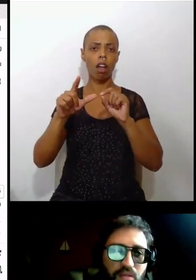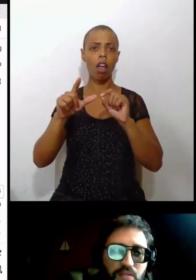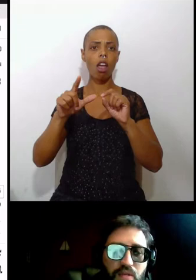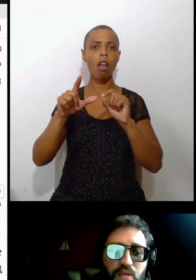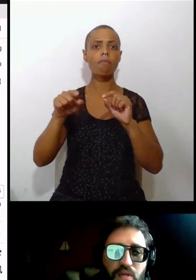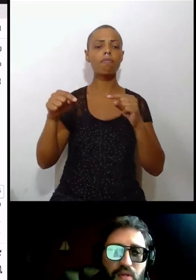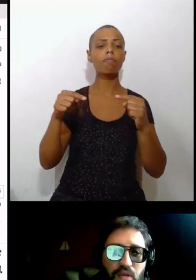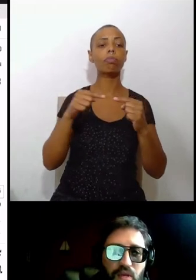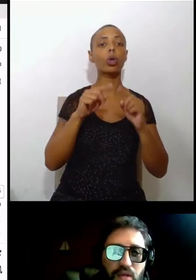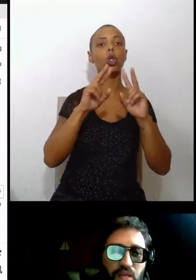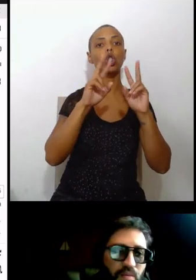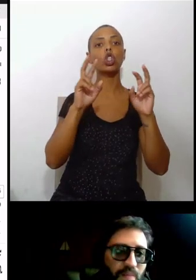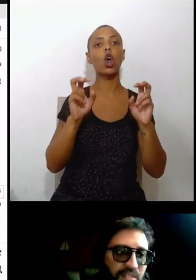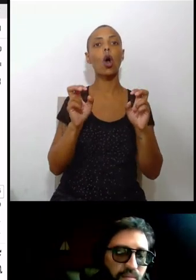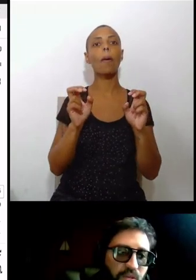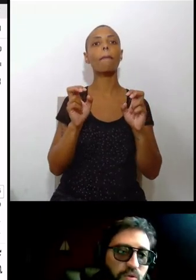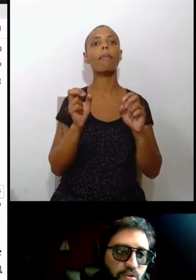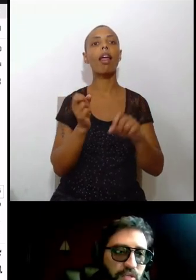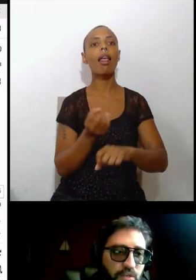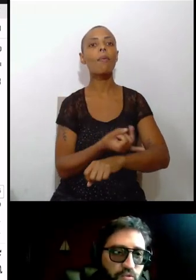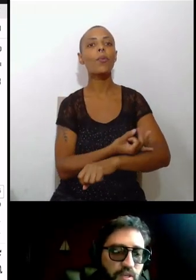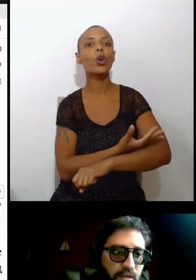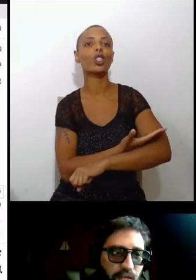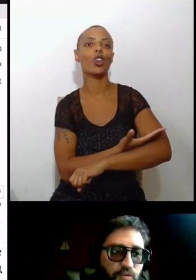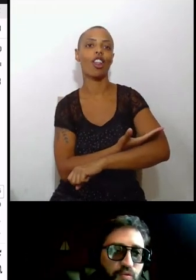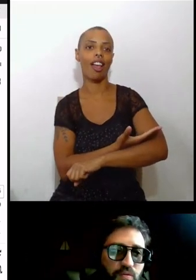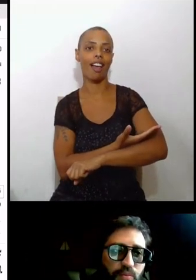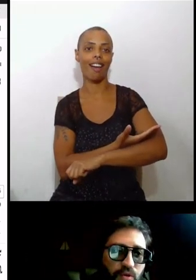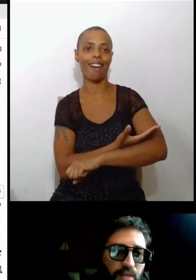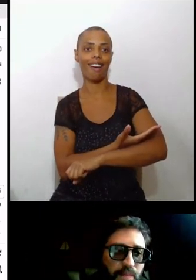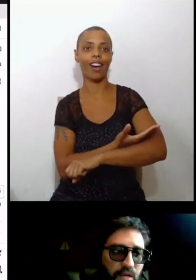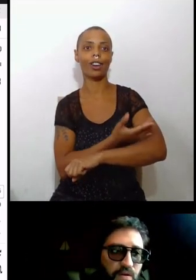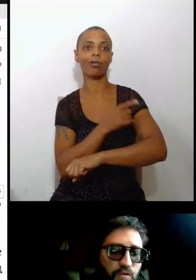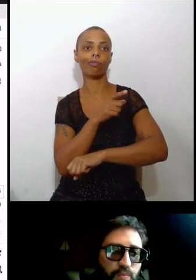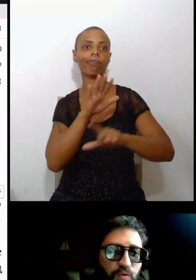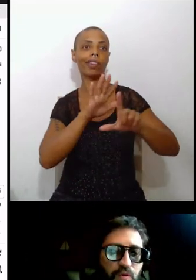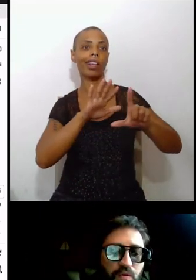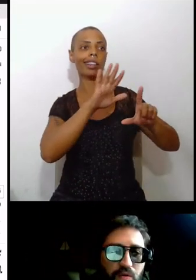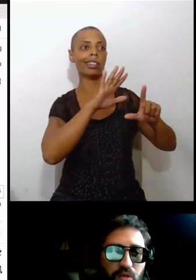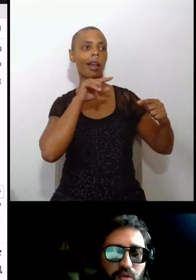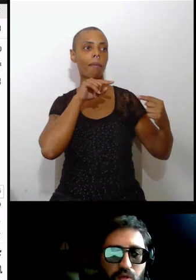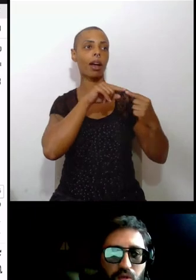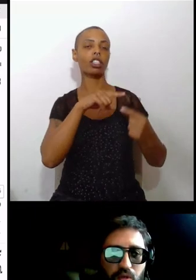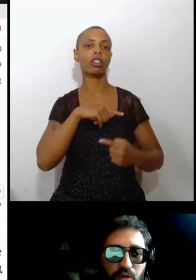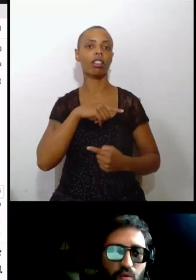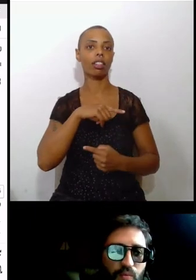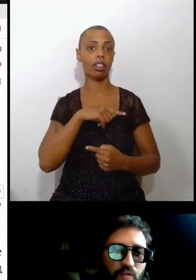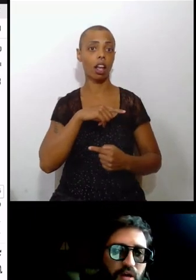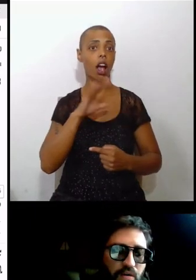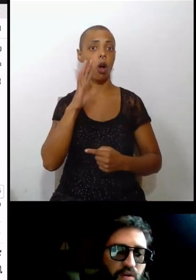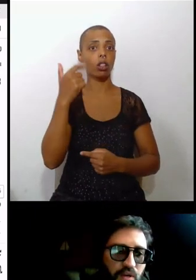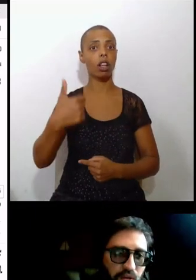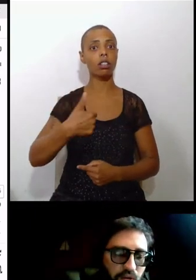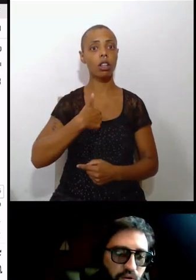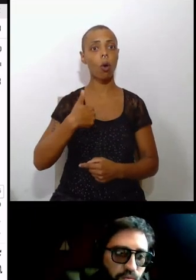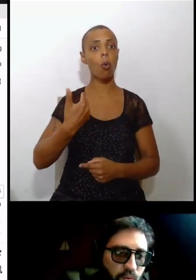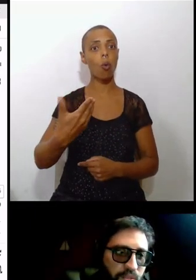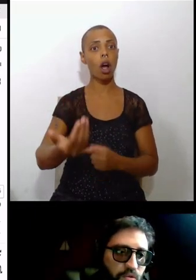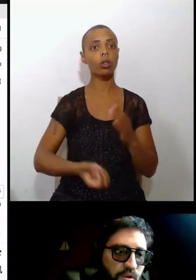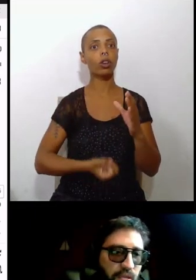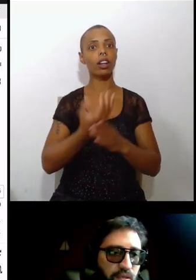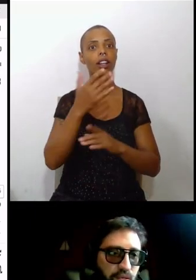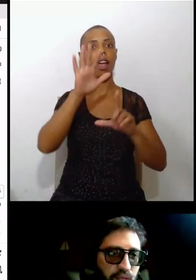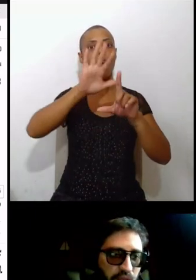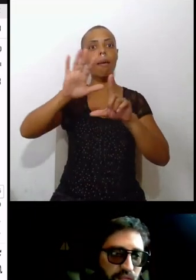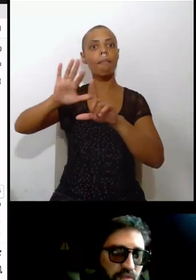and it relates to the emotional aspect Associated to these images and this